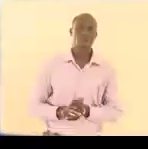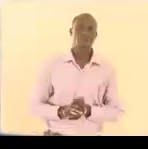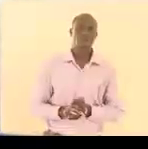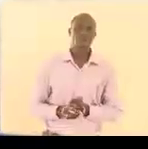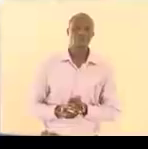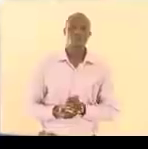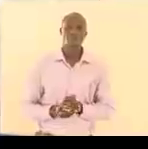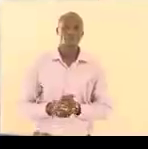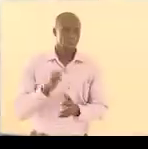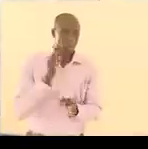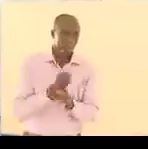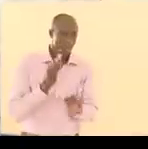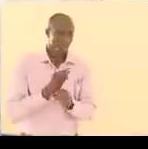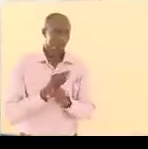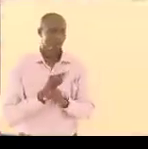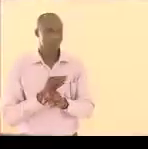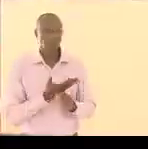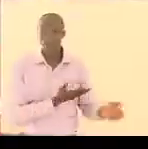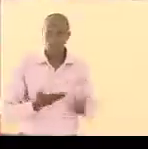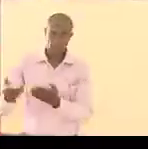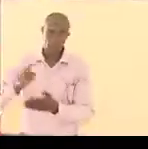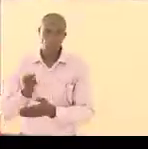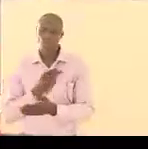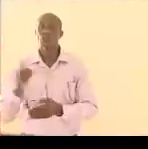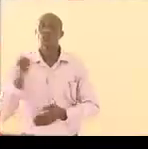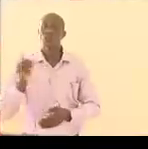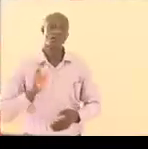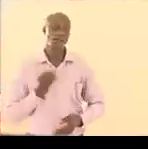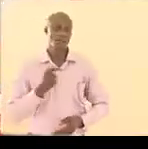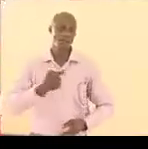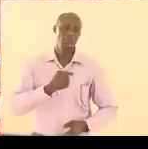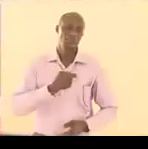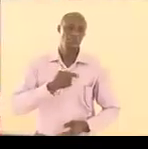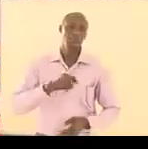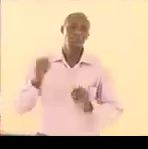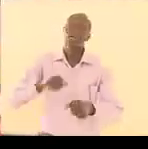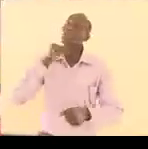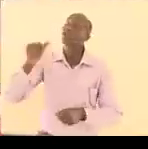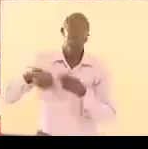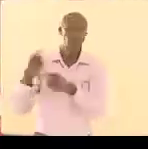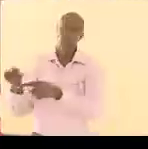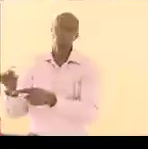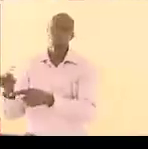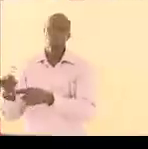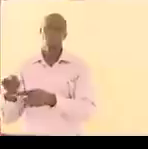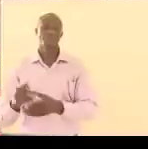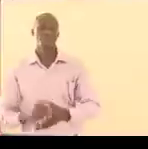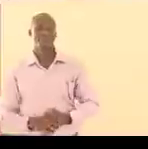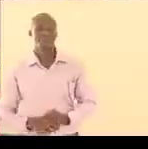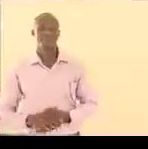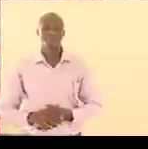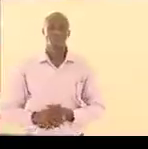faith. Faith takes us where our senses cannot go. Can we repeat?